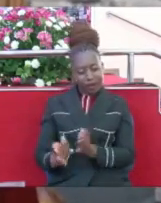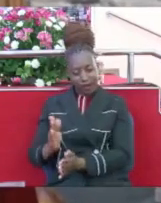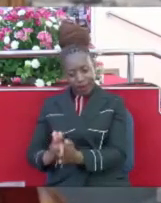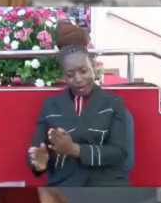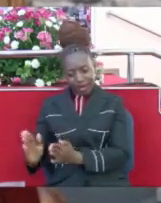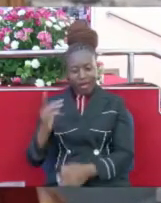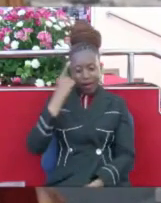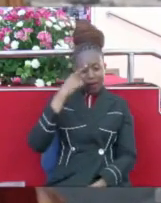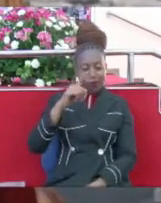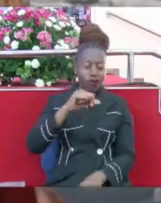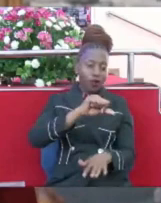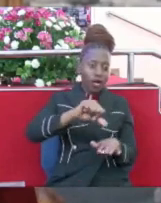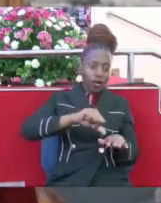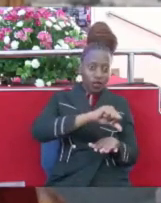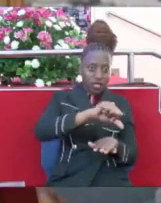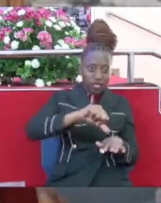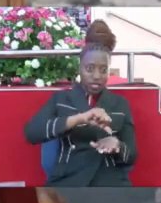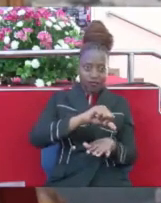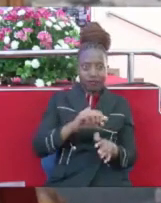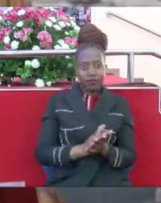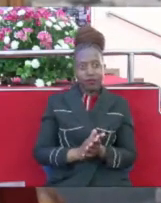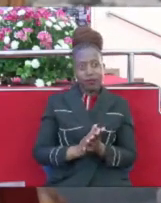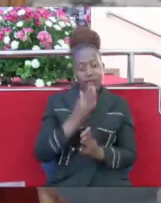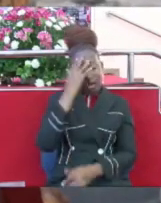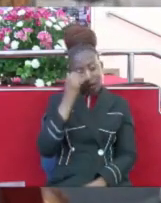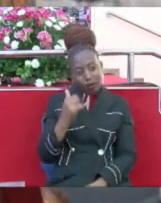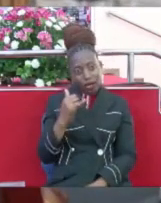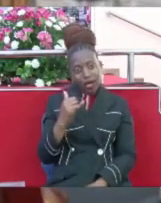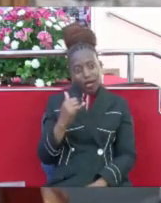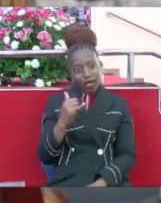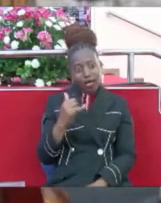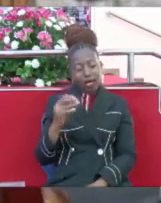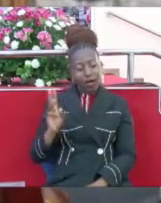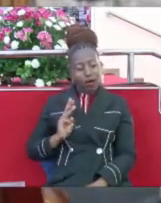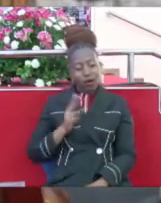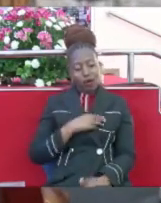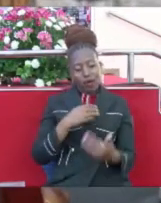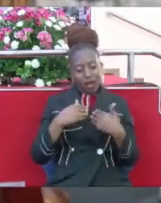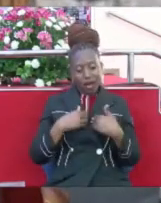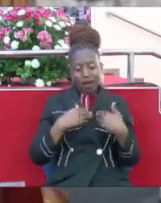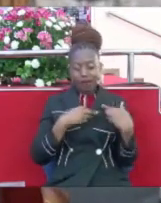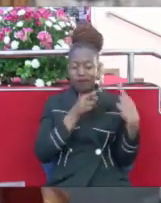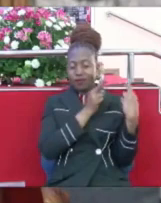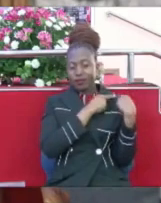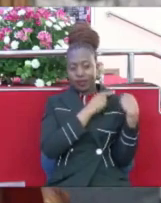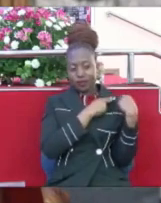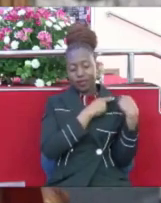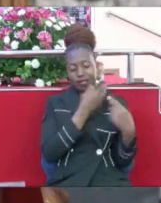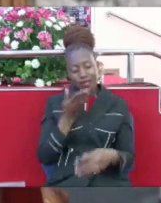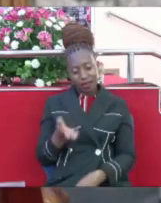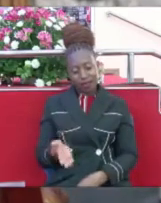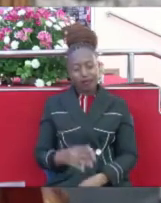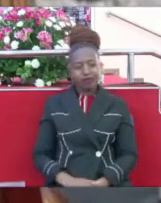wetu anafaa adalike kwa sababu ya mafuta yale. Because we have an assignment here. Kwa sababu tunao wajibu mbele zetu. Praise the